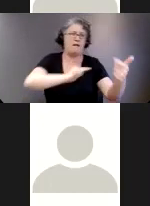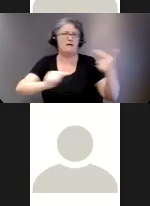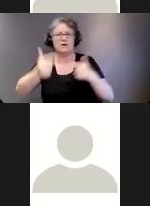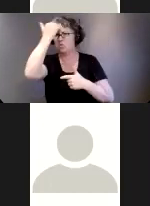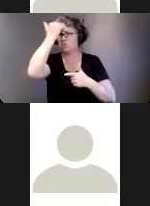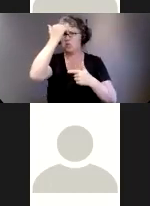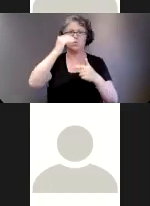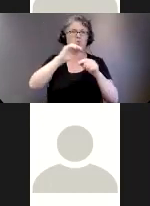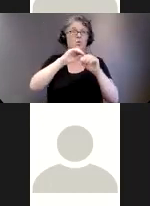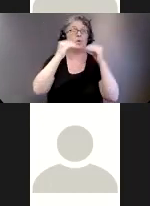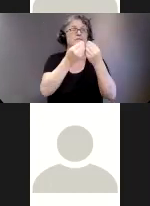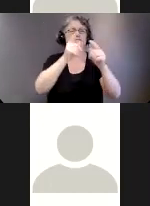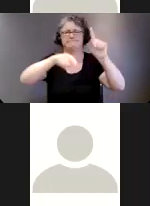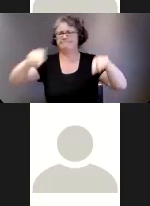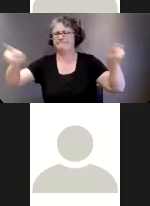organizational structures.